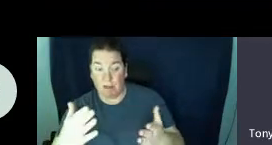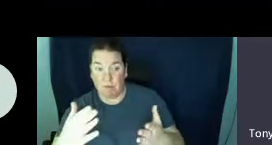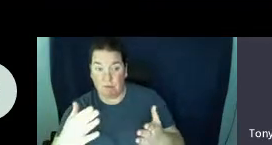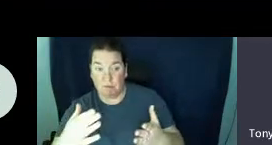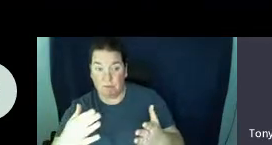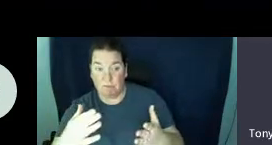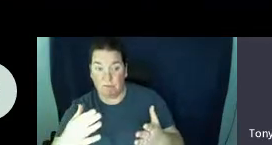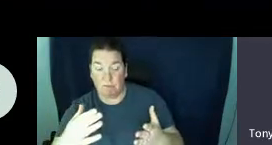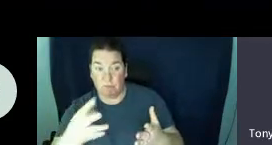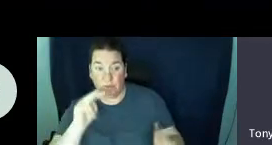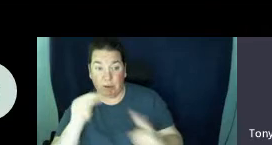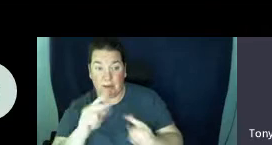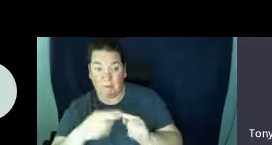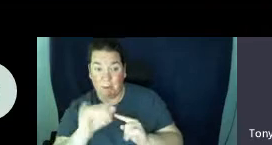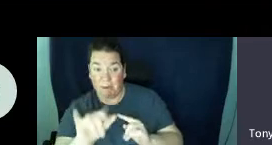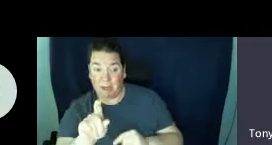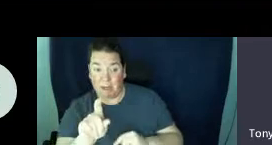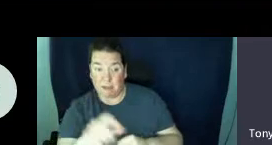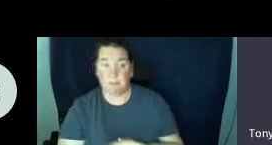insight on this as well.